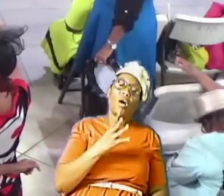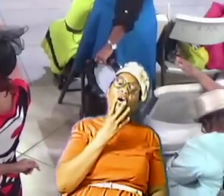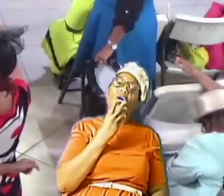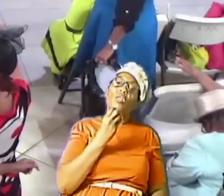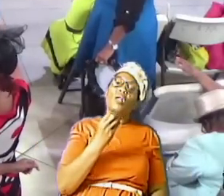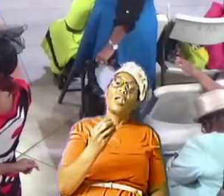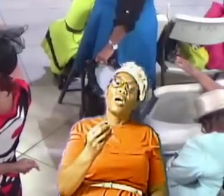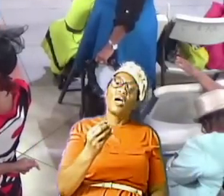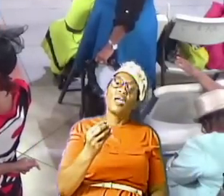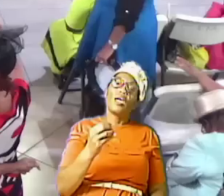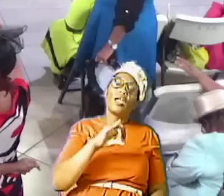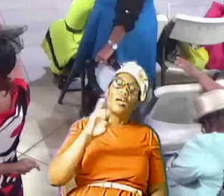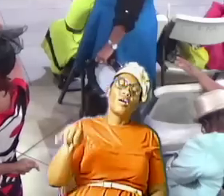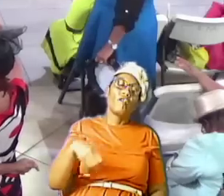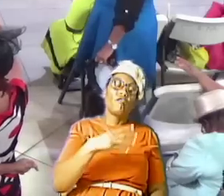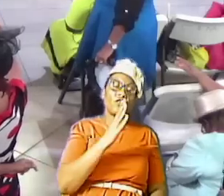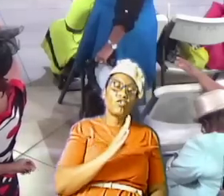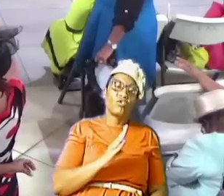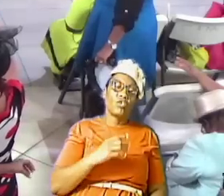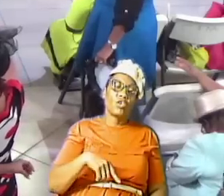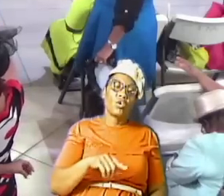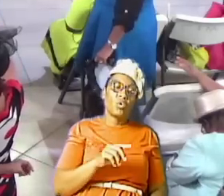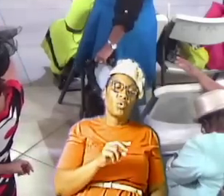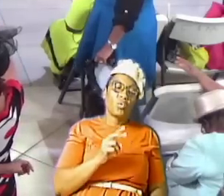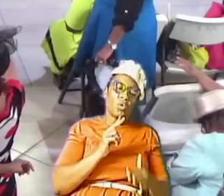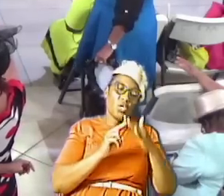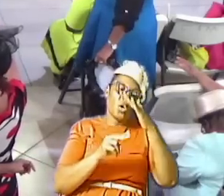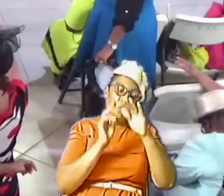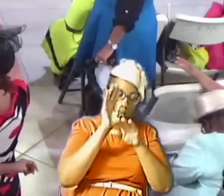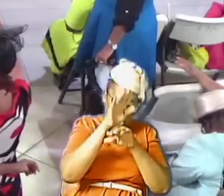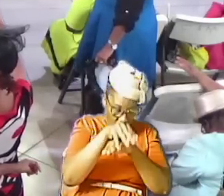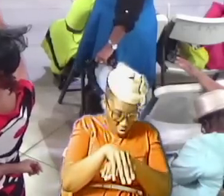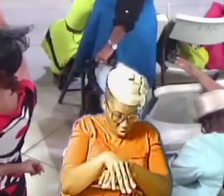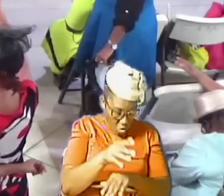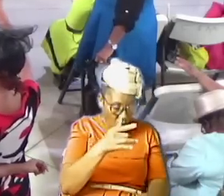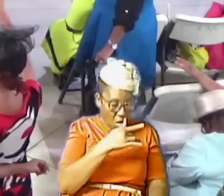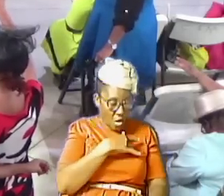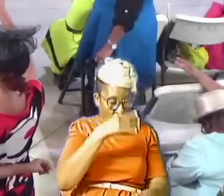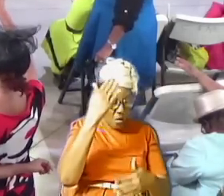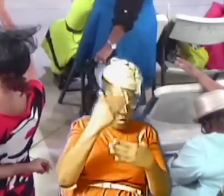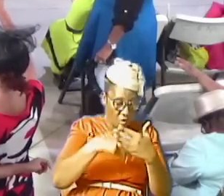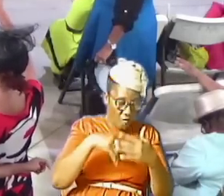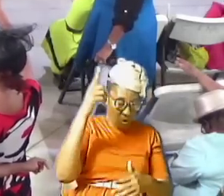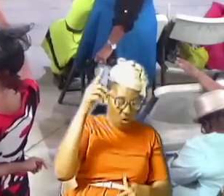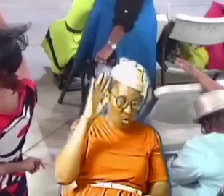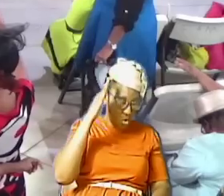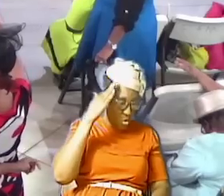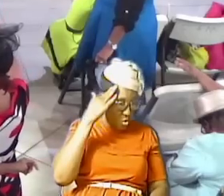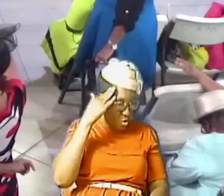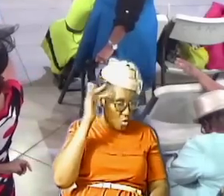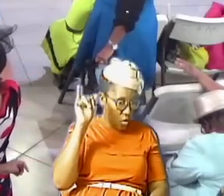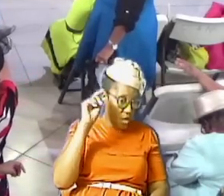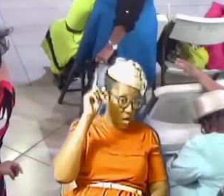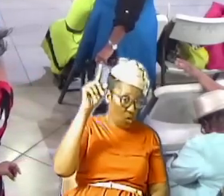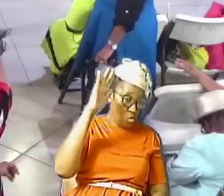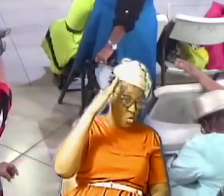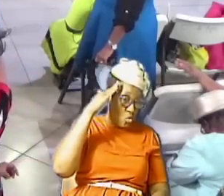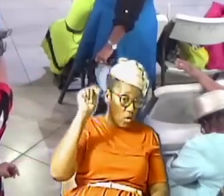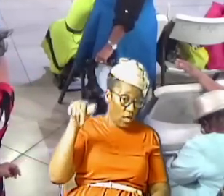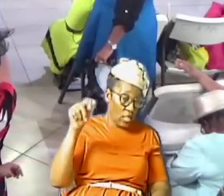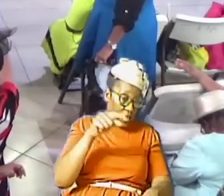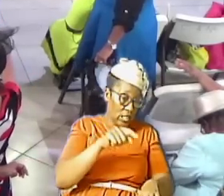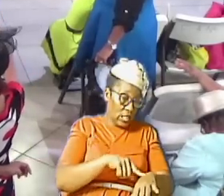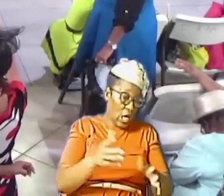Lion of the tribe of Judah. We humbly bow our hearts before you, knowing of a certainty that you know that